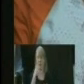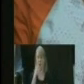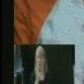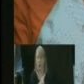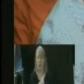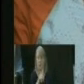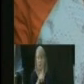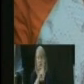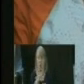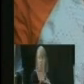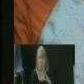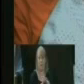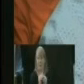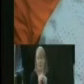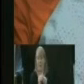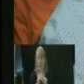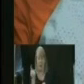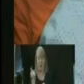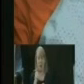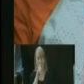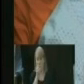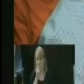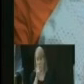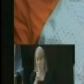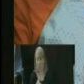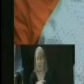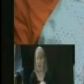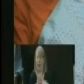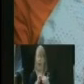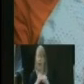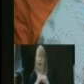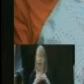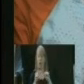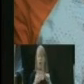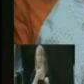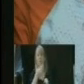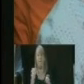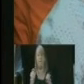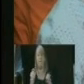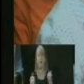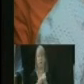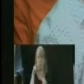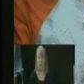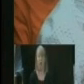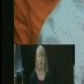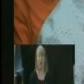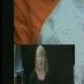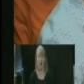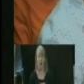end of those meetings were, "How can we best support you?" So